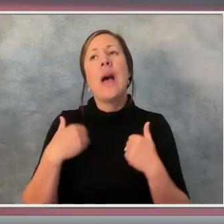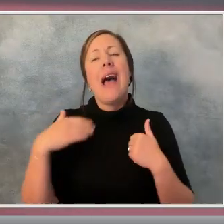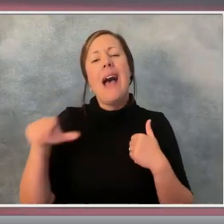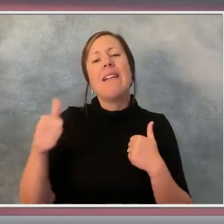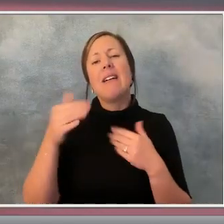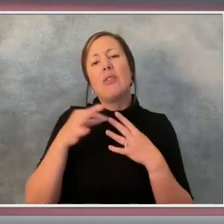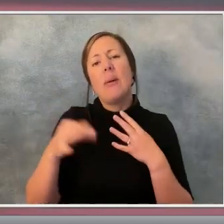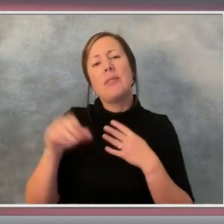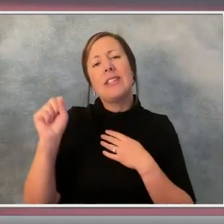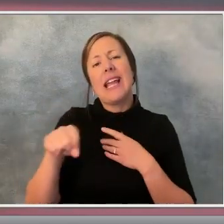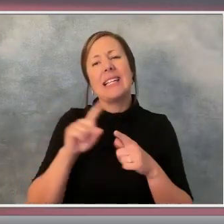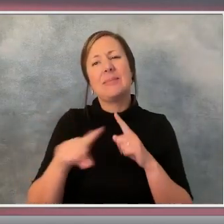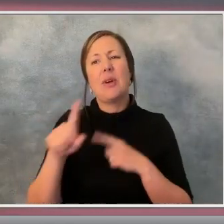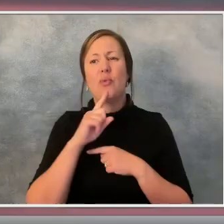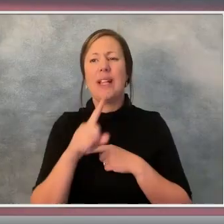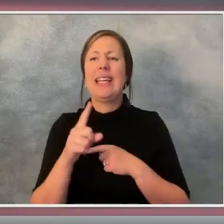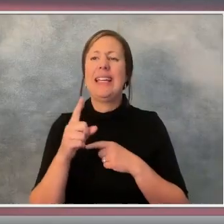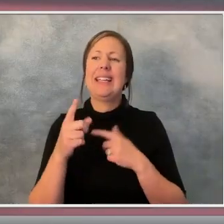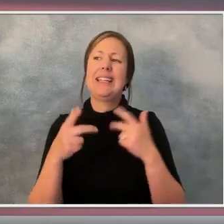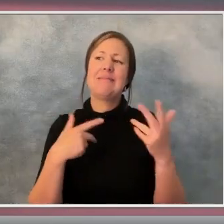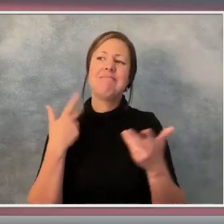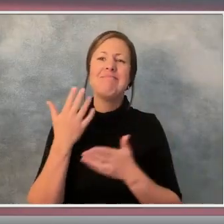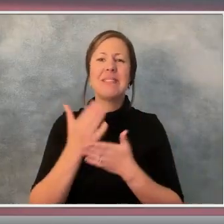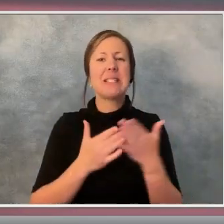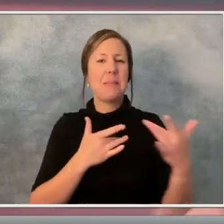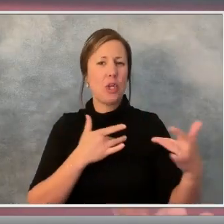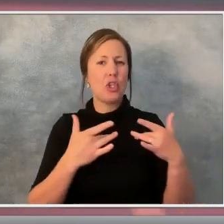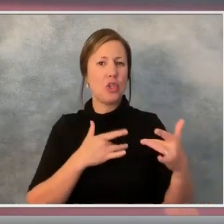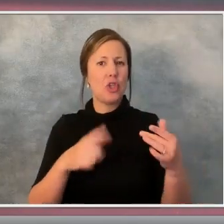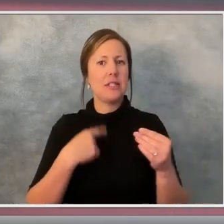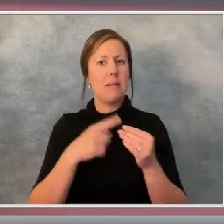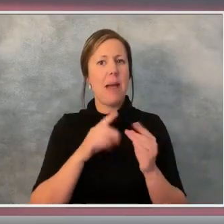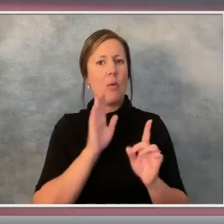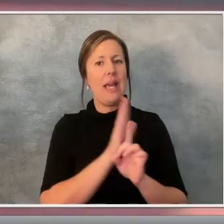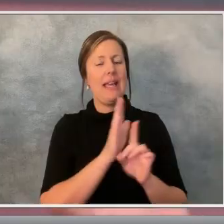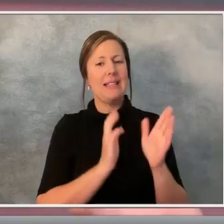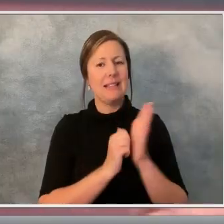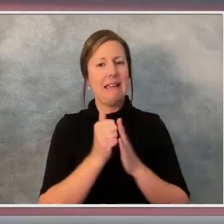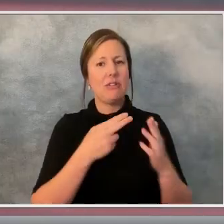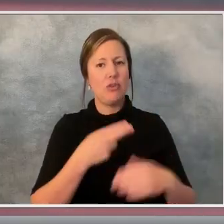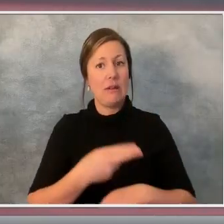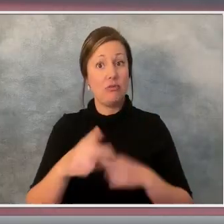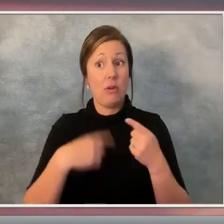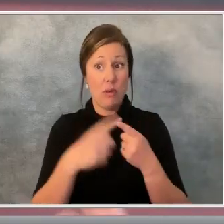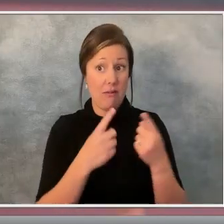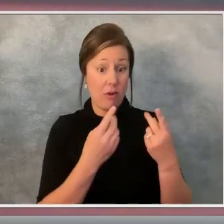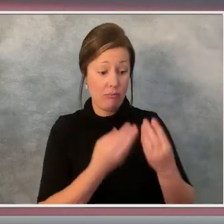sort of yellow flags about the cancer history and these kind of things. Once those were resolved, then